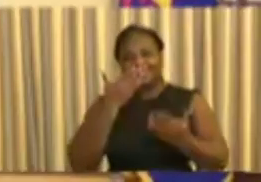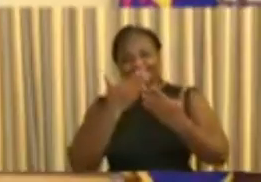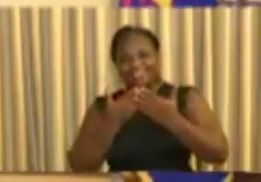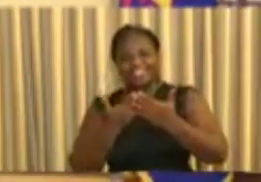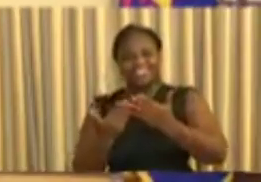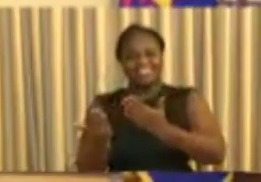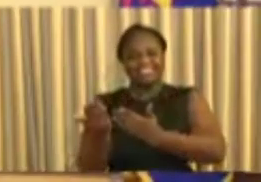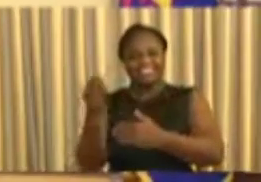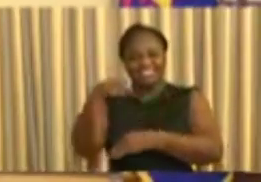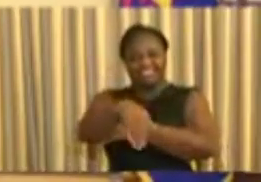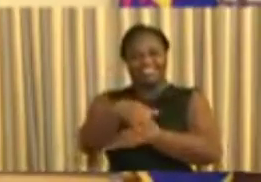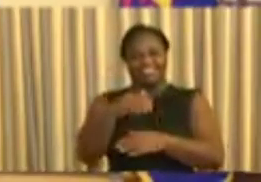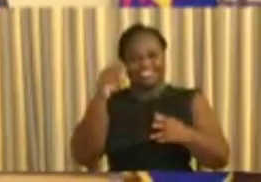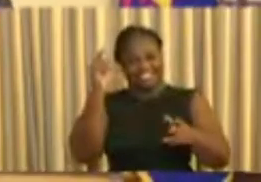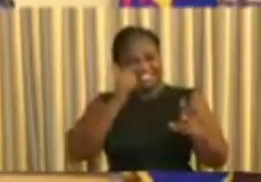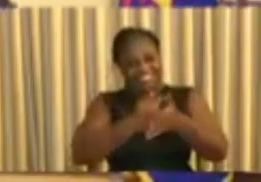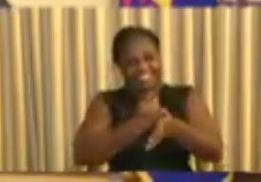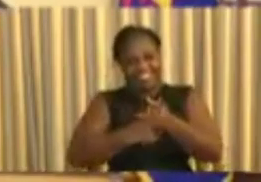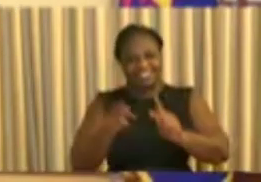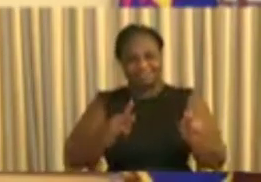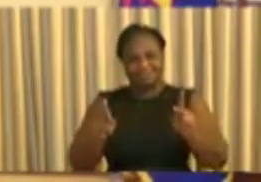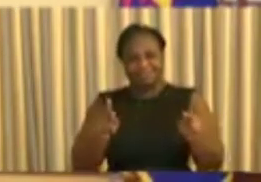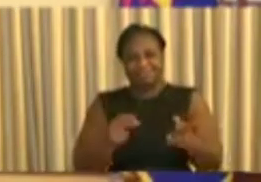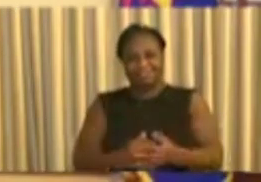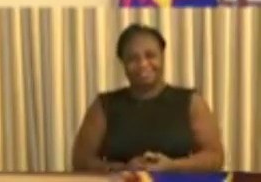Fellow Ghanaians, good evening.